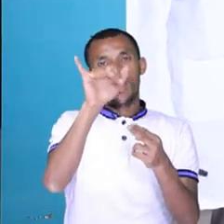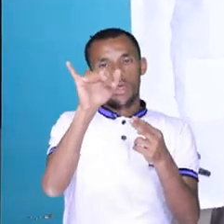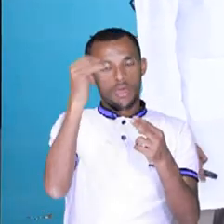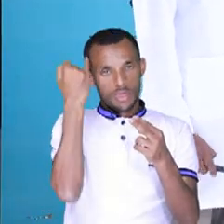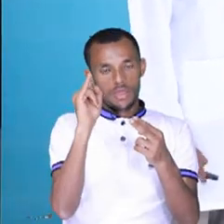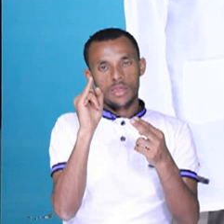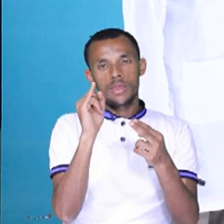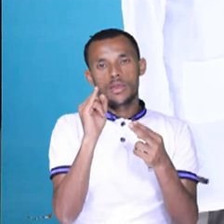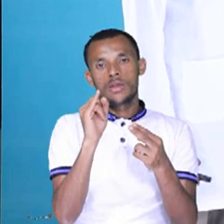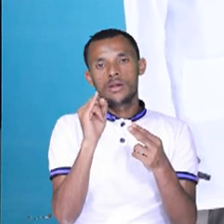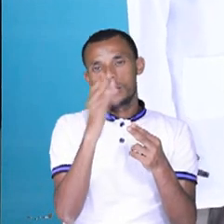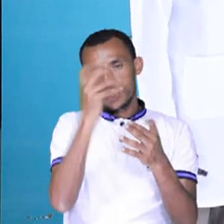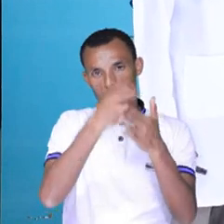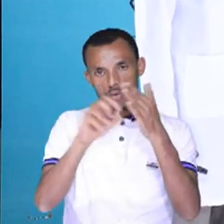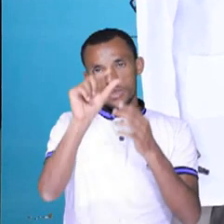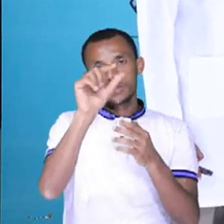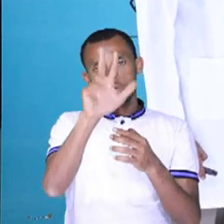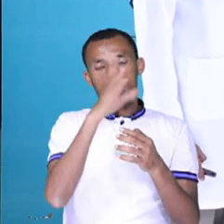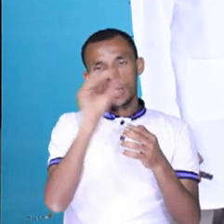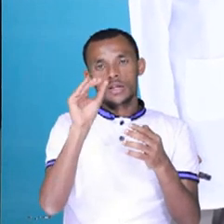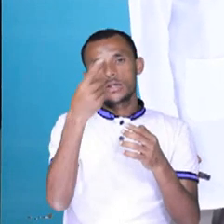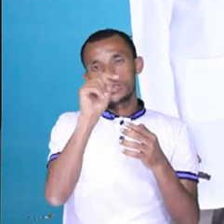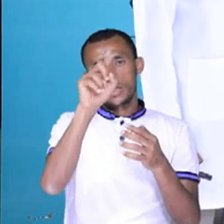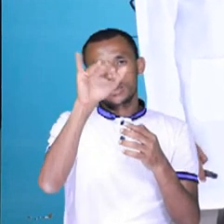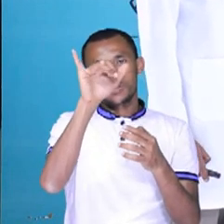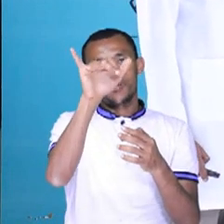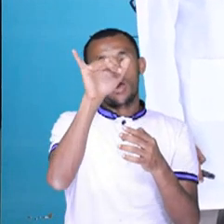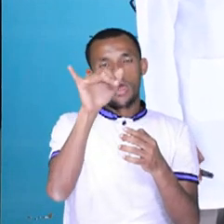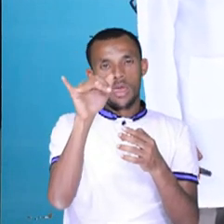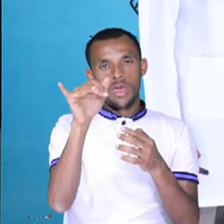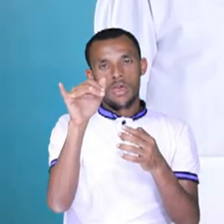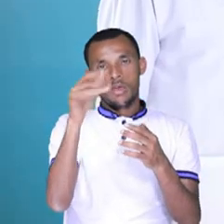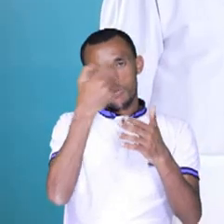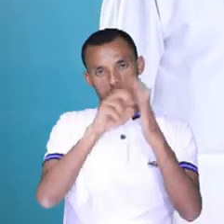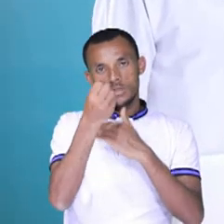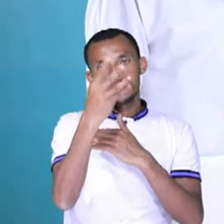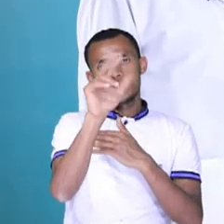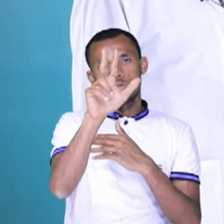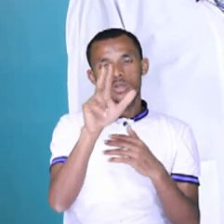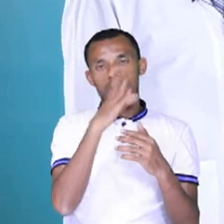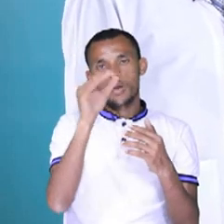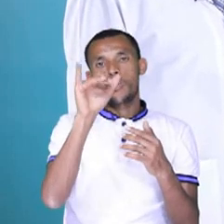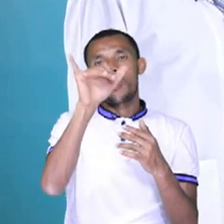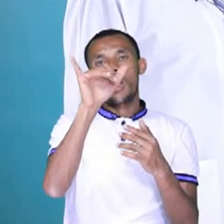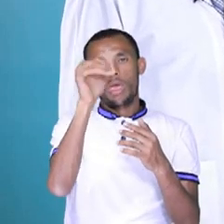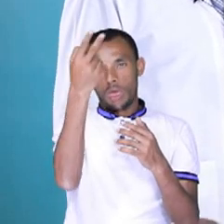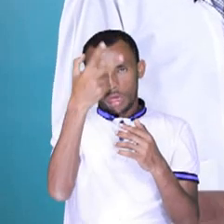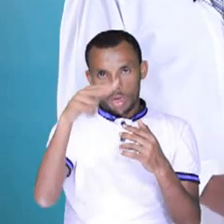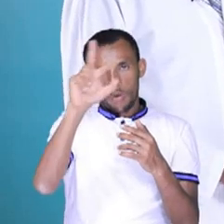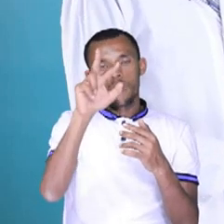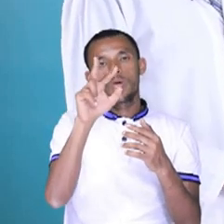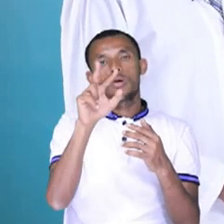with coefficient 3, the xy squared term with coefficient 3 again, the y cubed term with